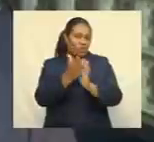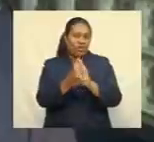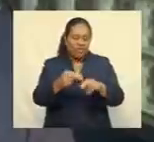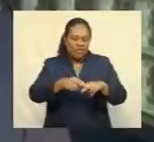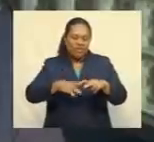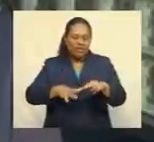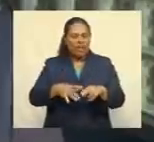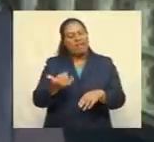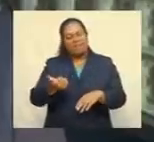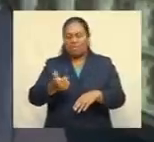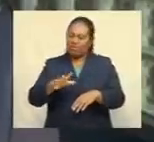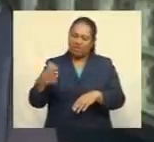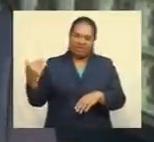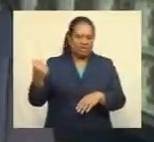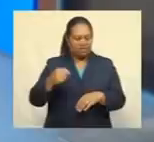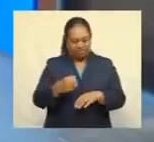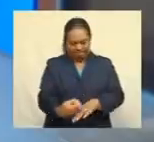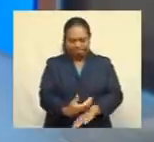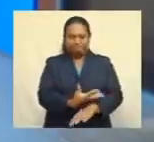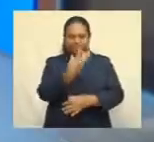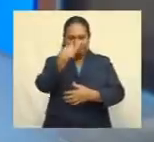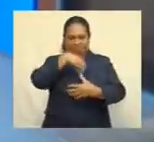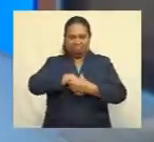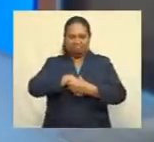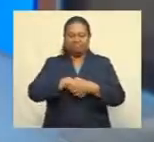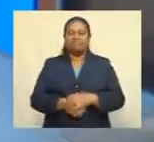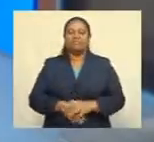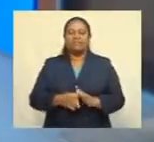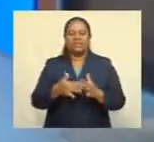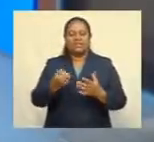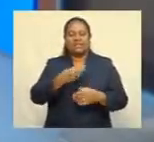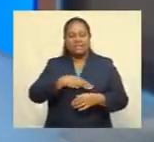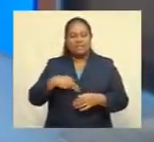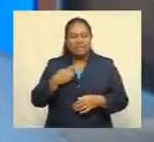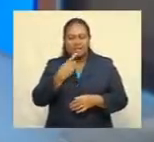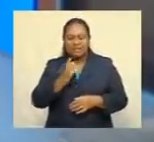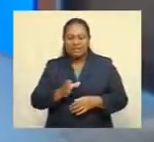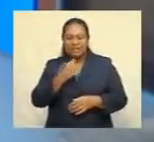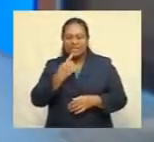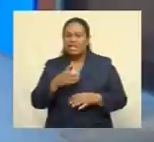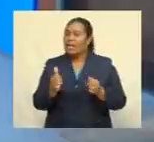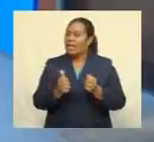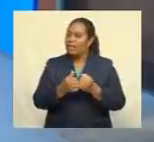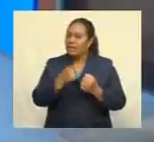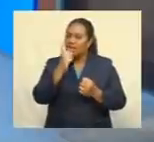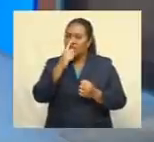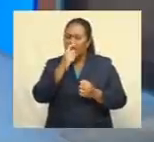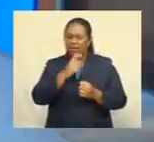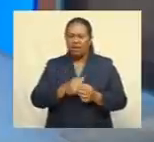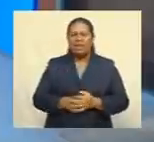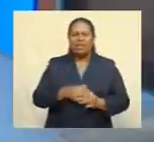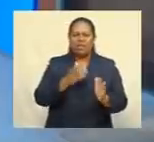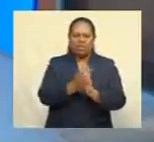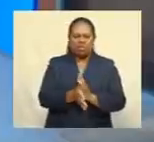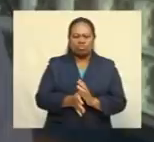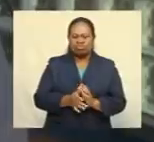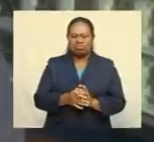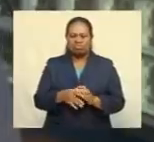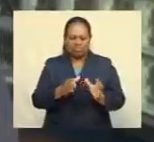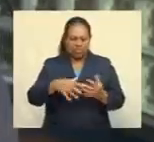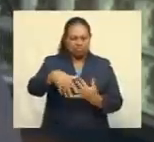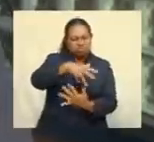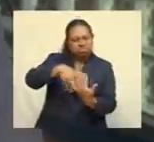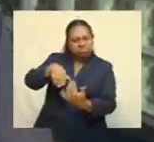was infectious for that whole period. Has the ministry been able to gauge how many people she came into contact with during the funeral? We